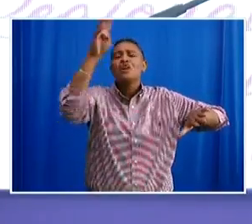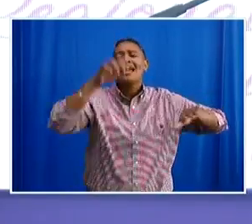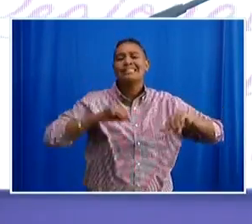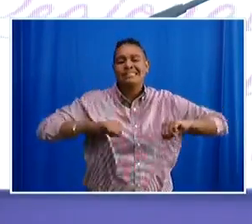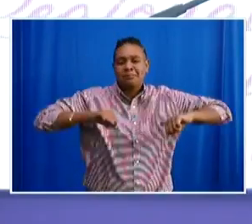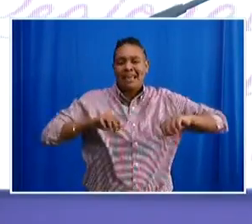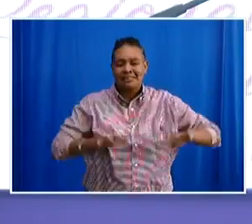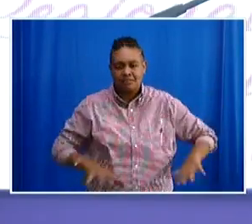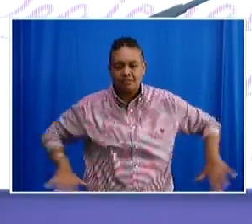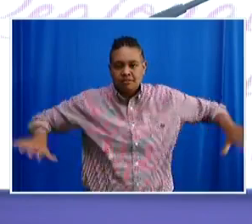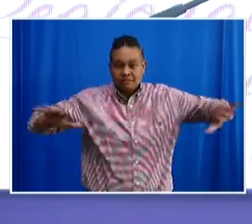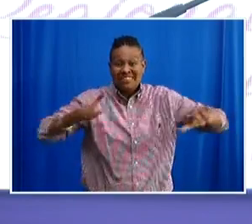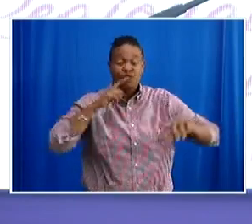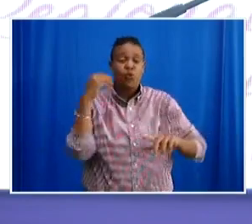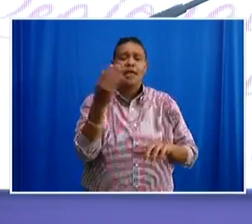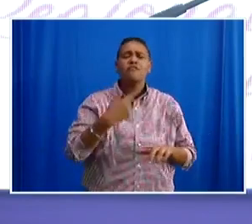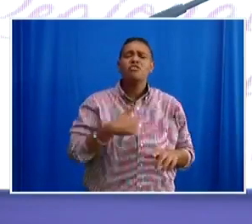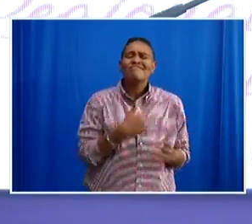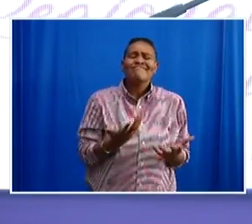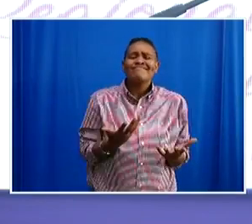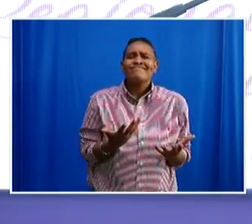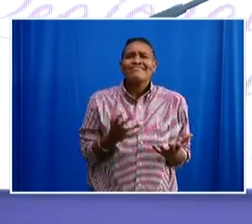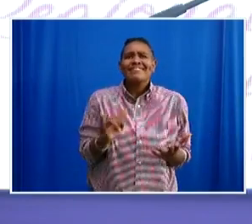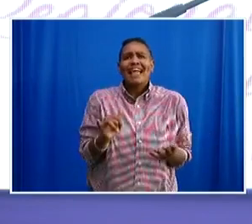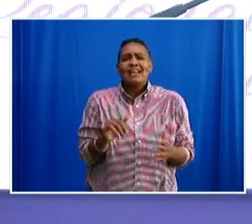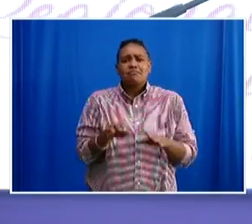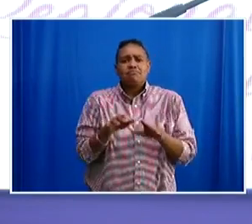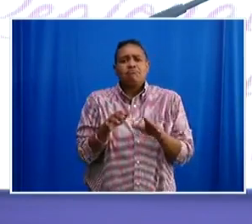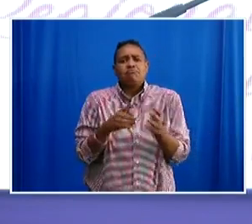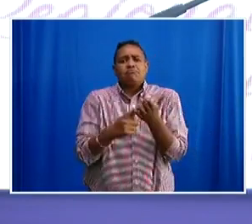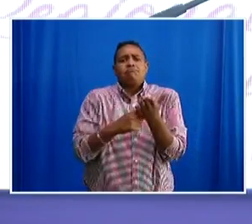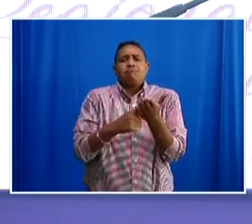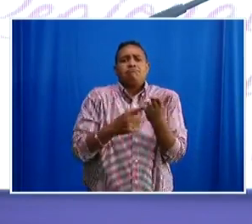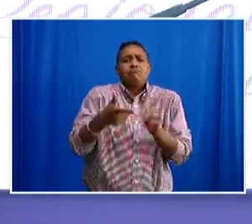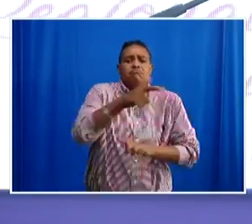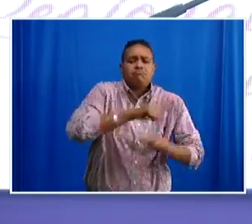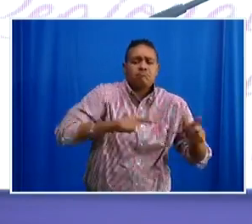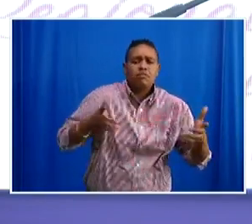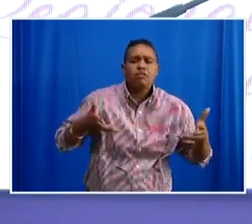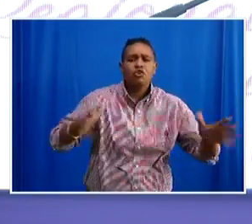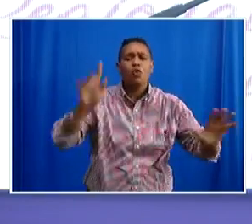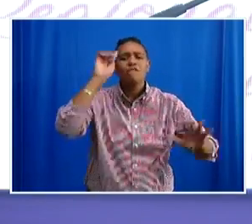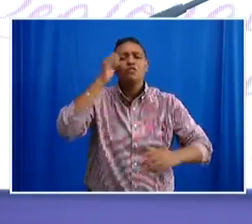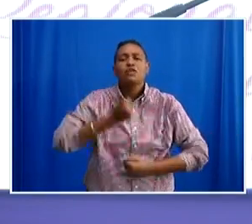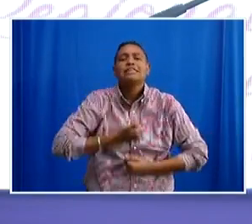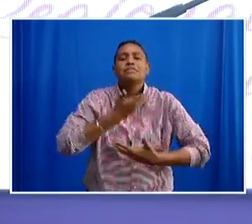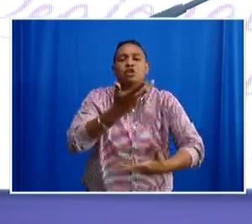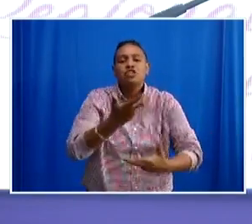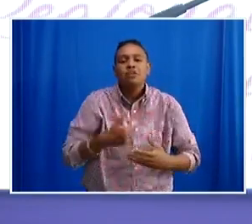space to give us that platform for expression.